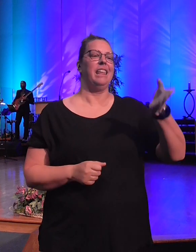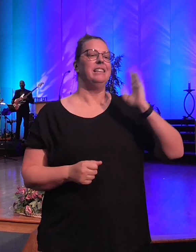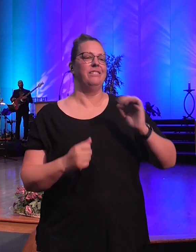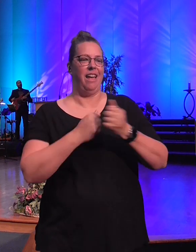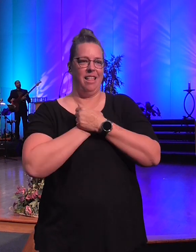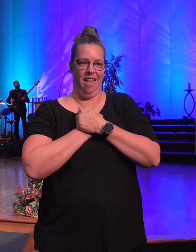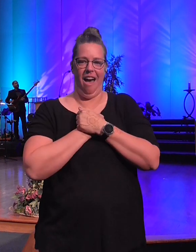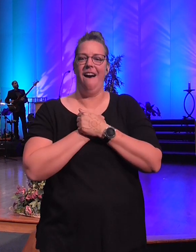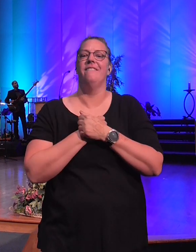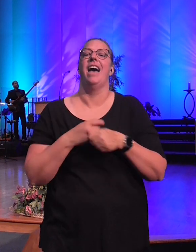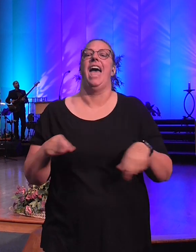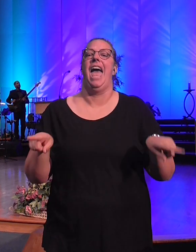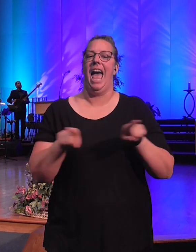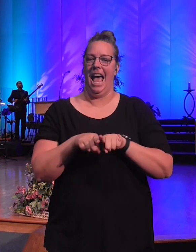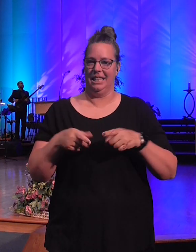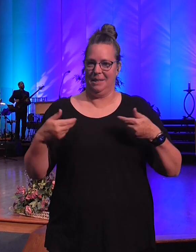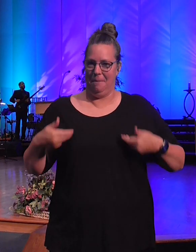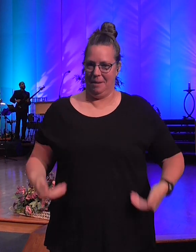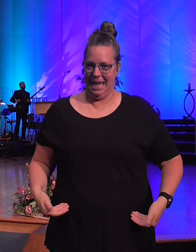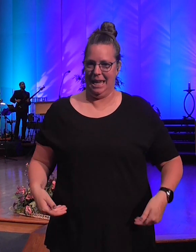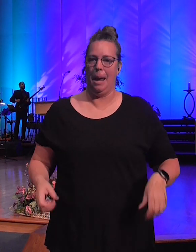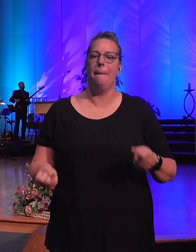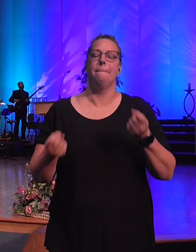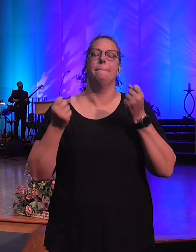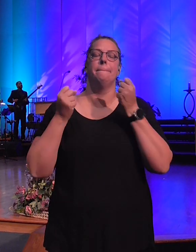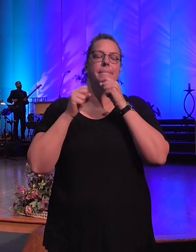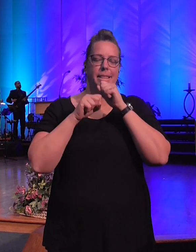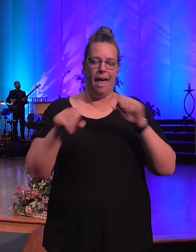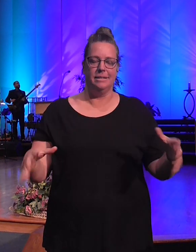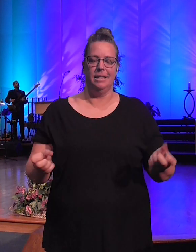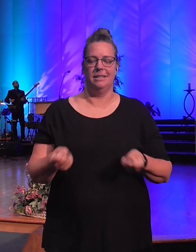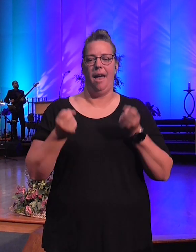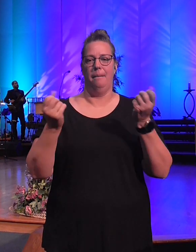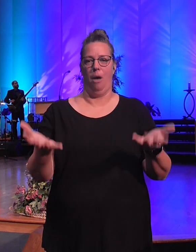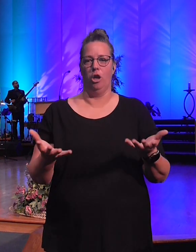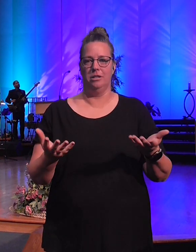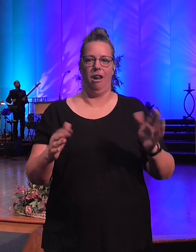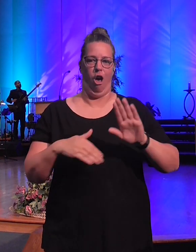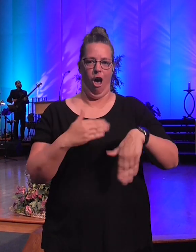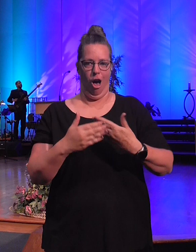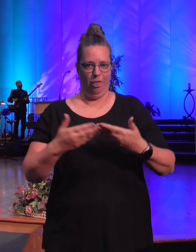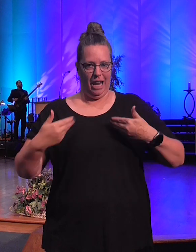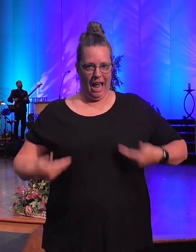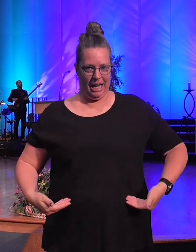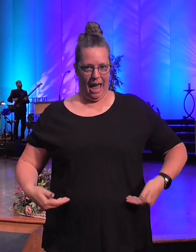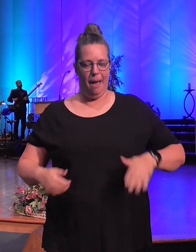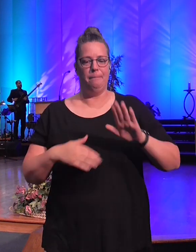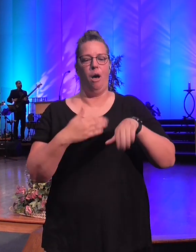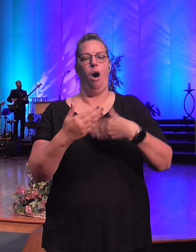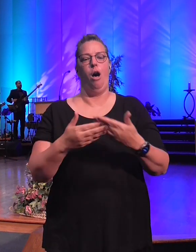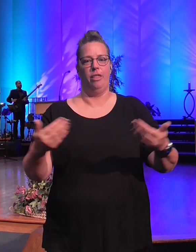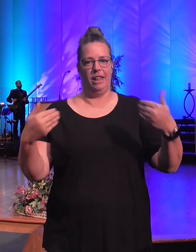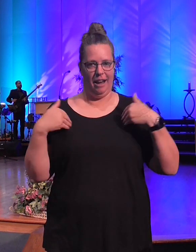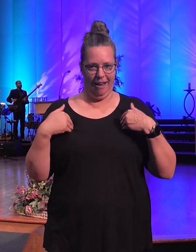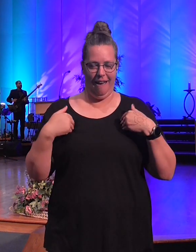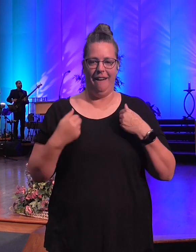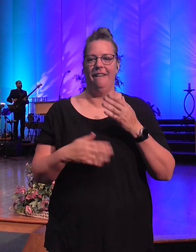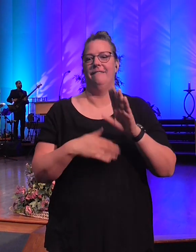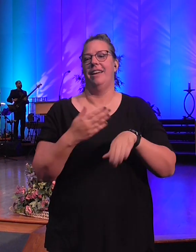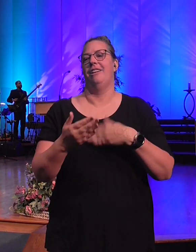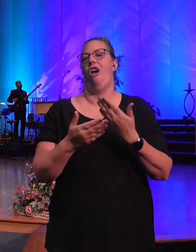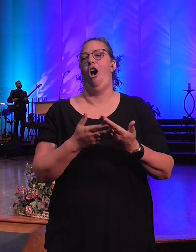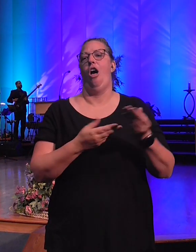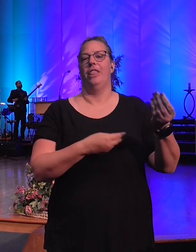Divine love, as me, blesses and multiplies all that I am, all that I have,